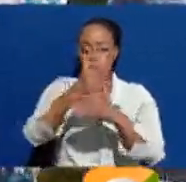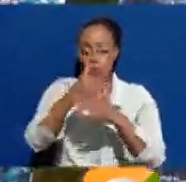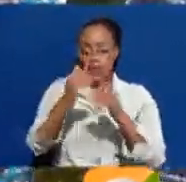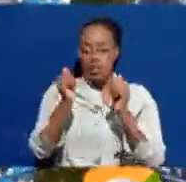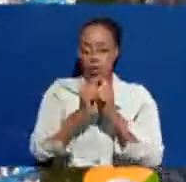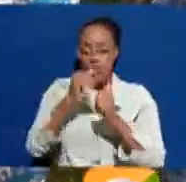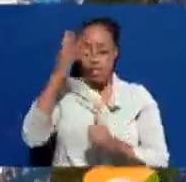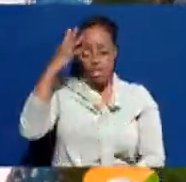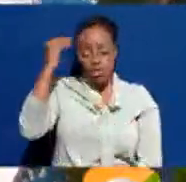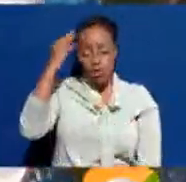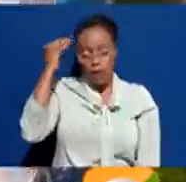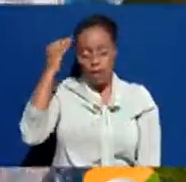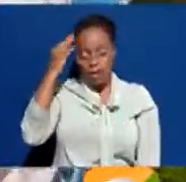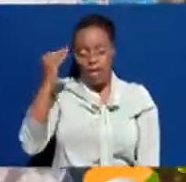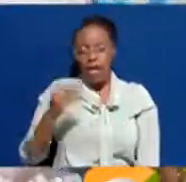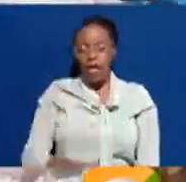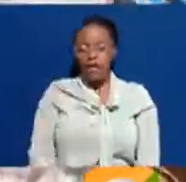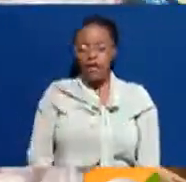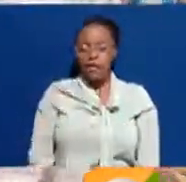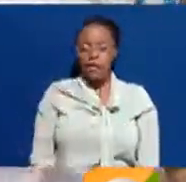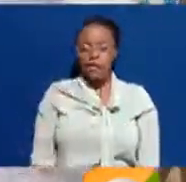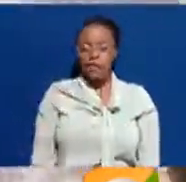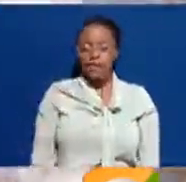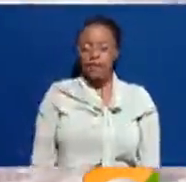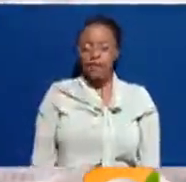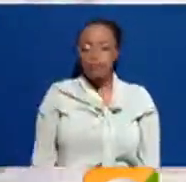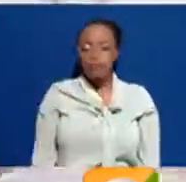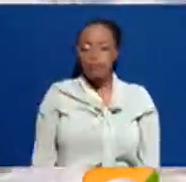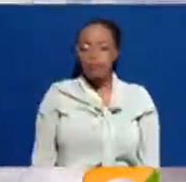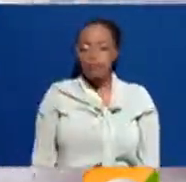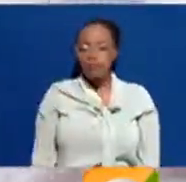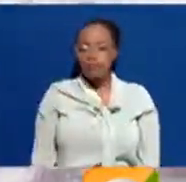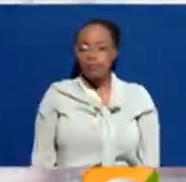with Somalia.